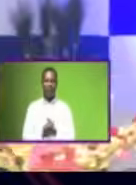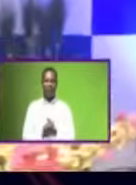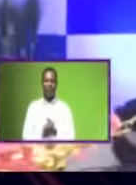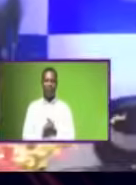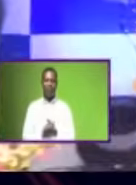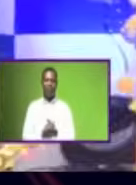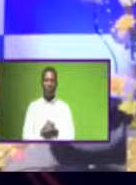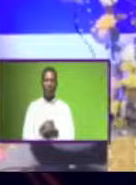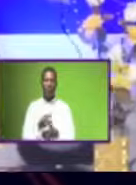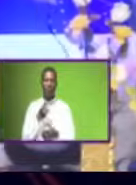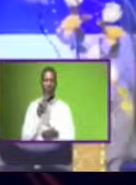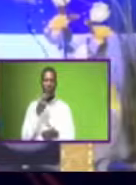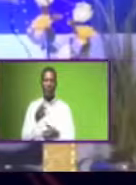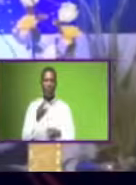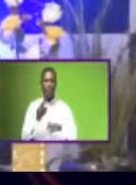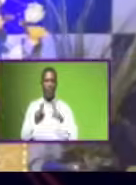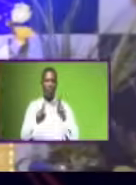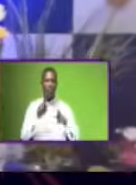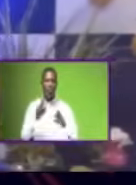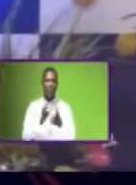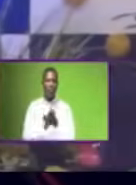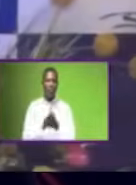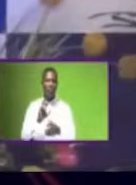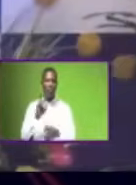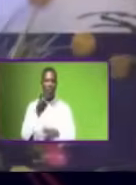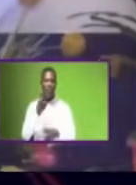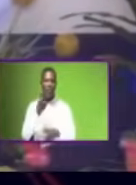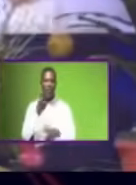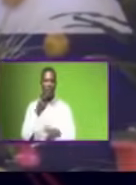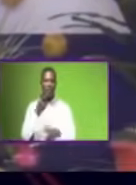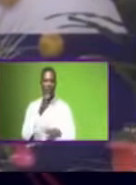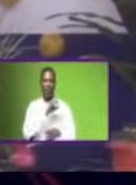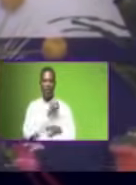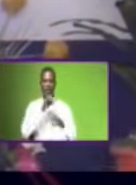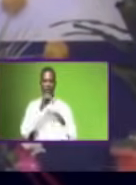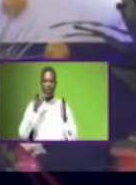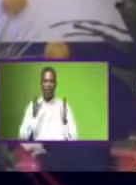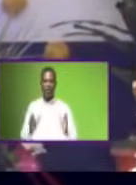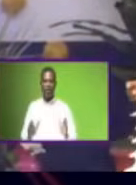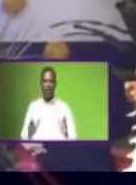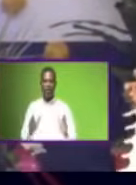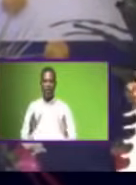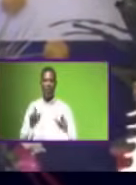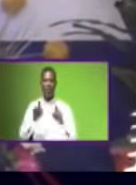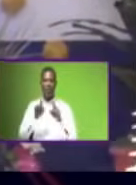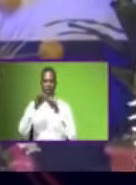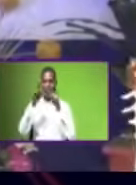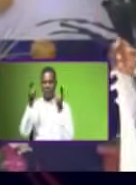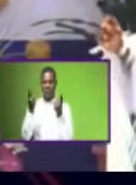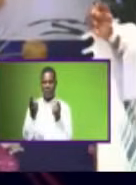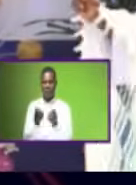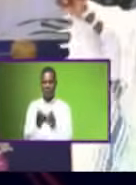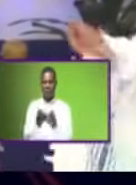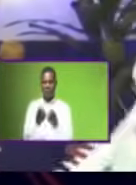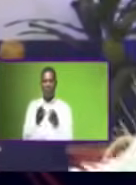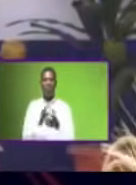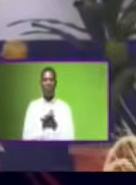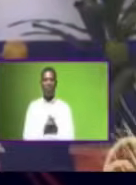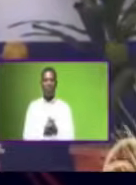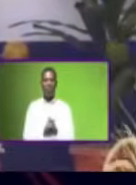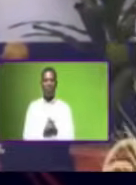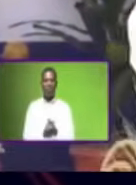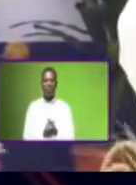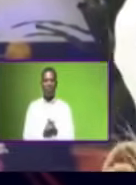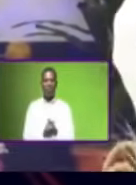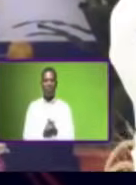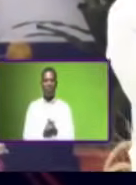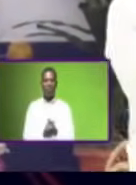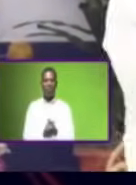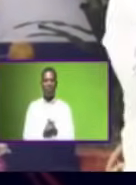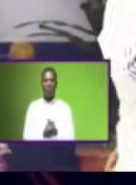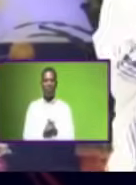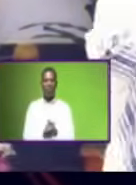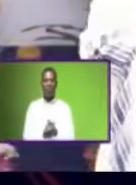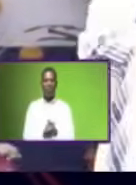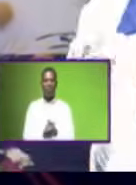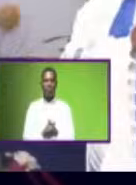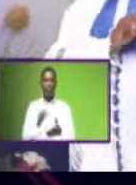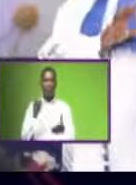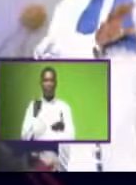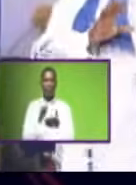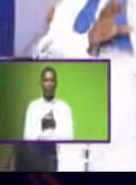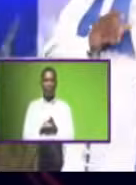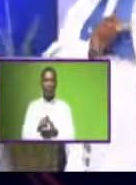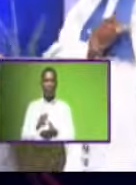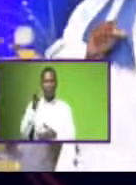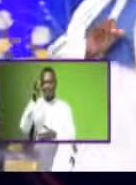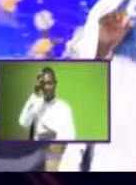Amen. So you appreciate that the second group of Christians, one bronsam sunsum